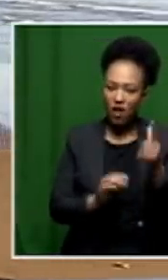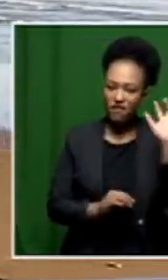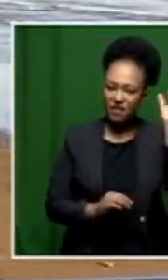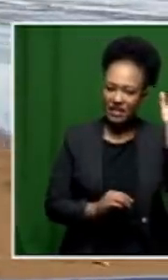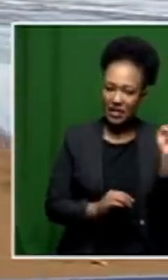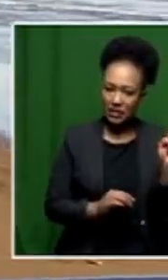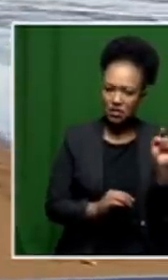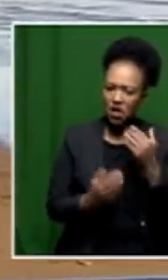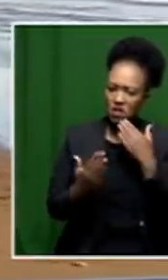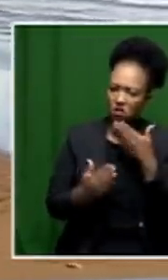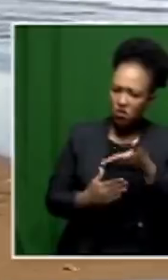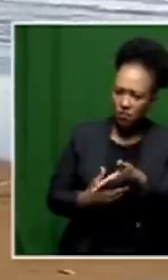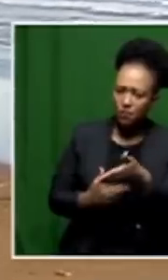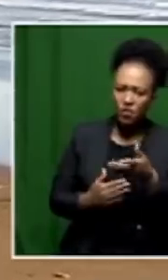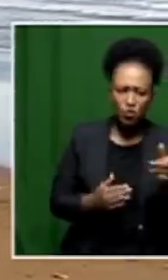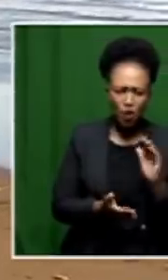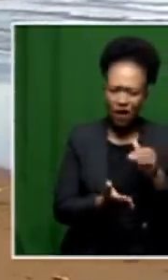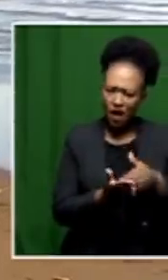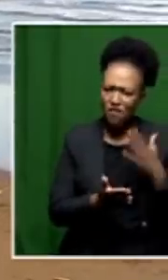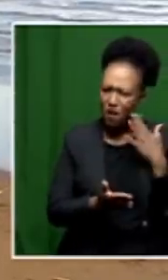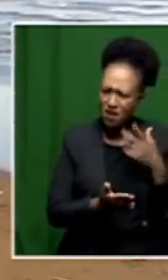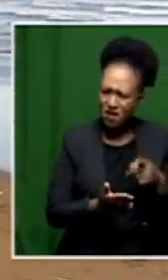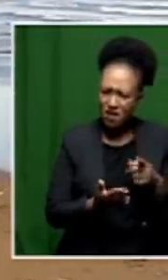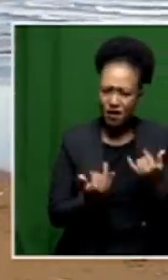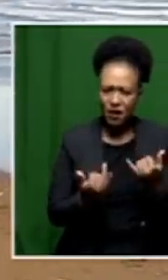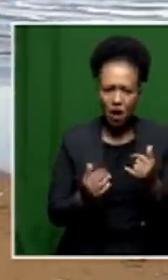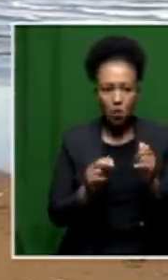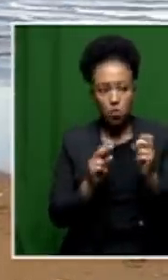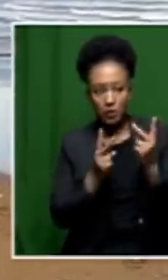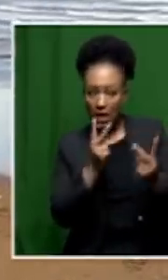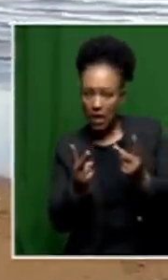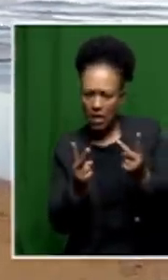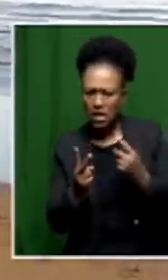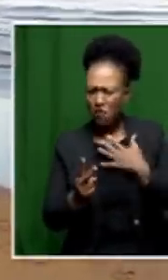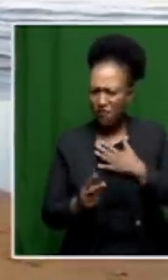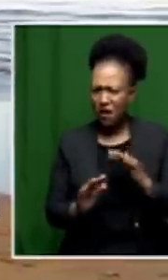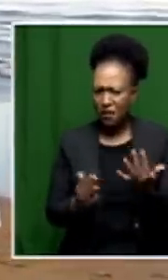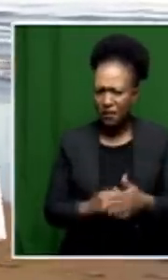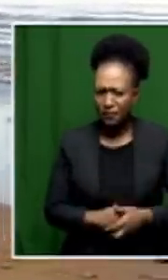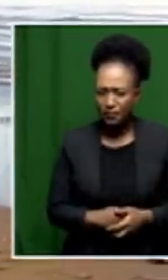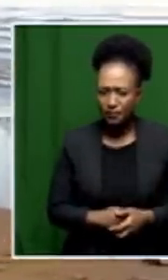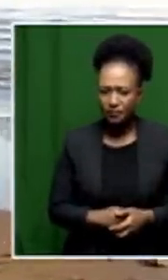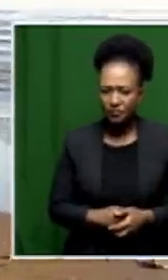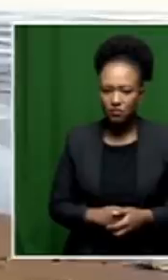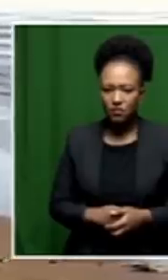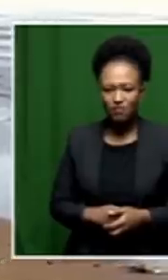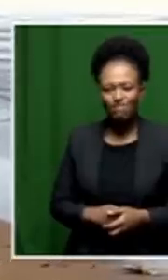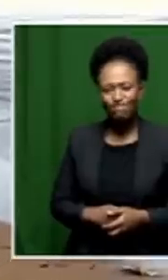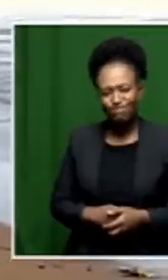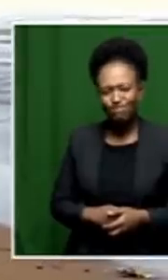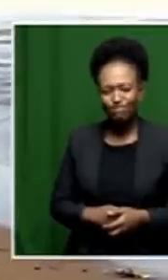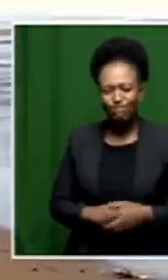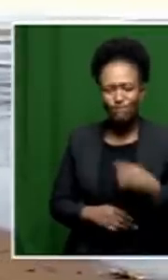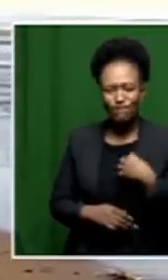us. When did you arrive in Durban, and what is your sense of what you are seeing happening around? It's very heartbreaking seeing